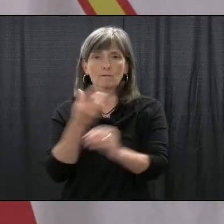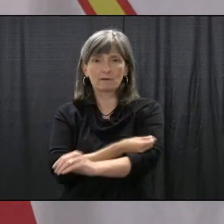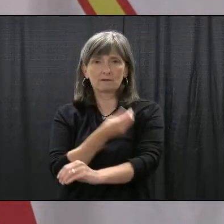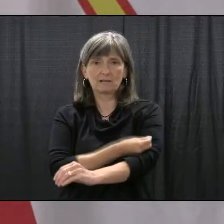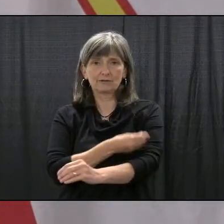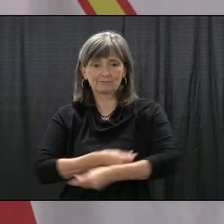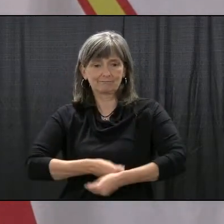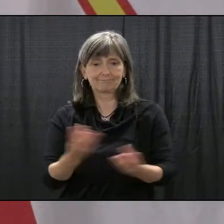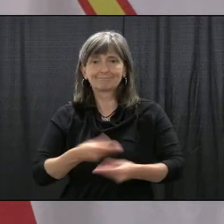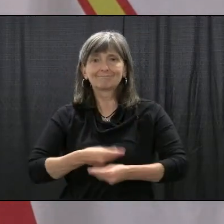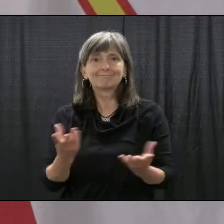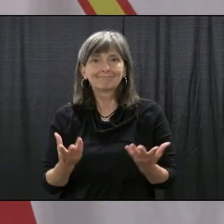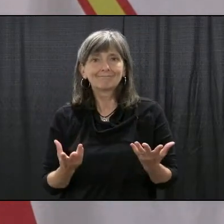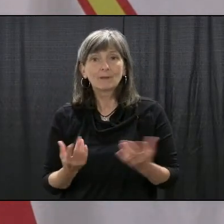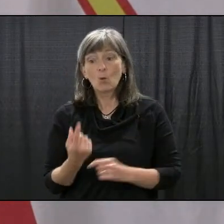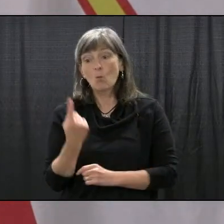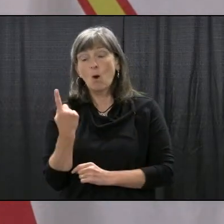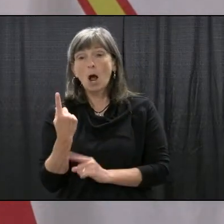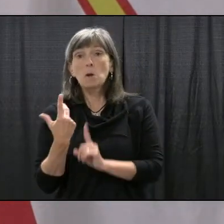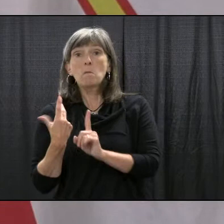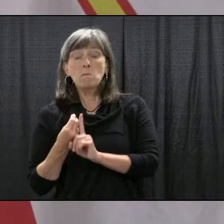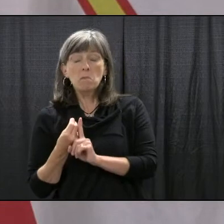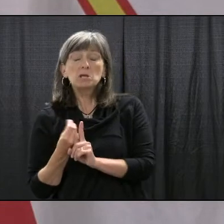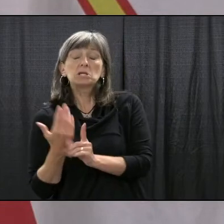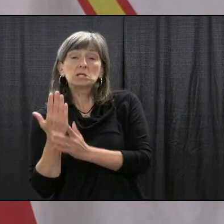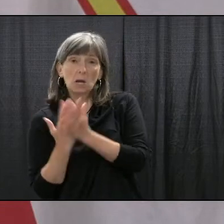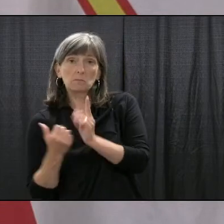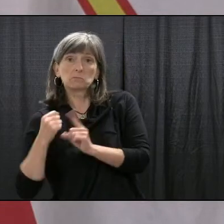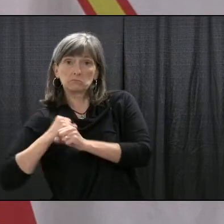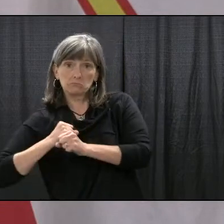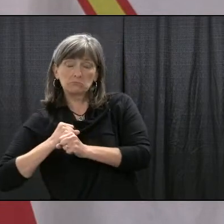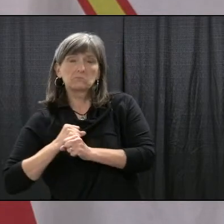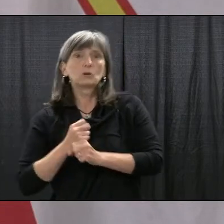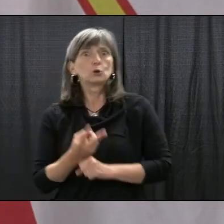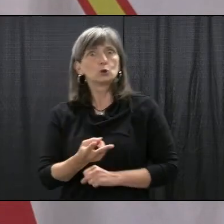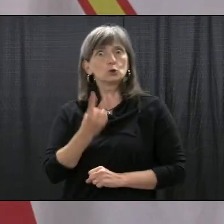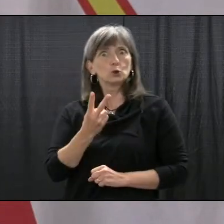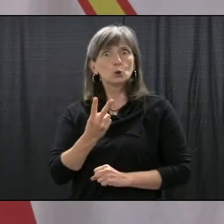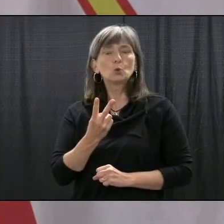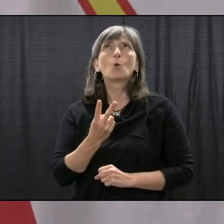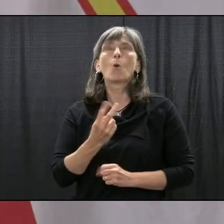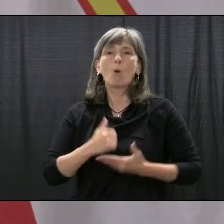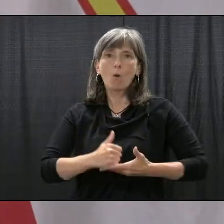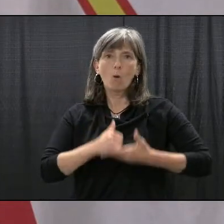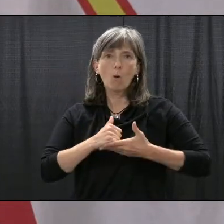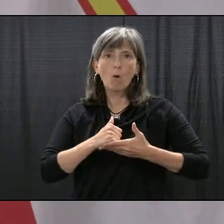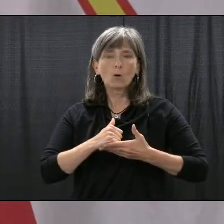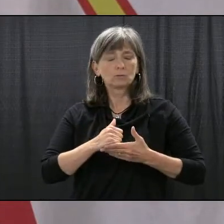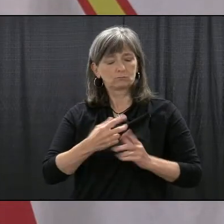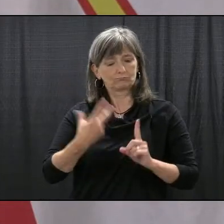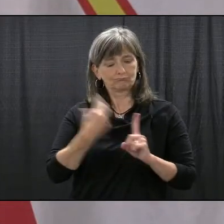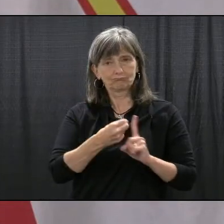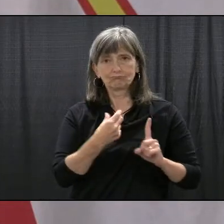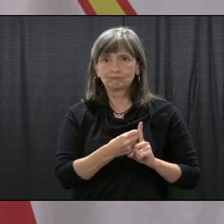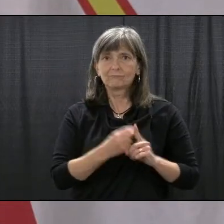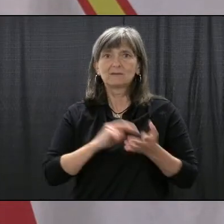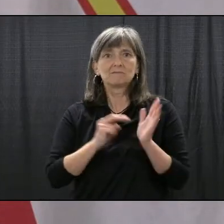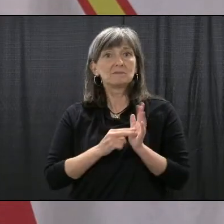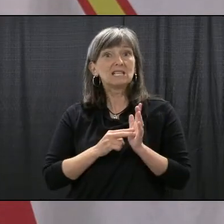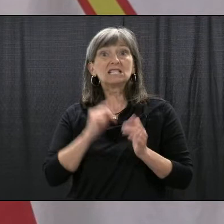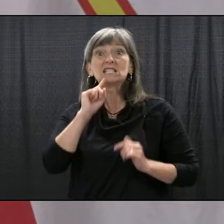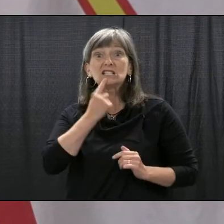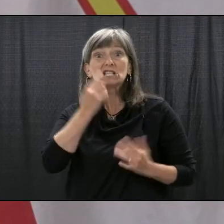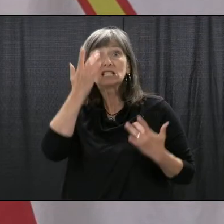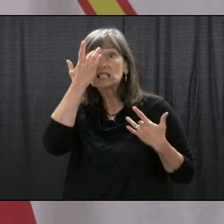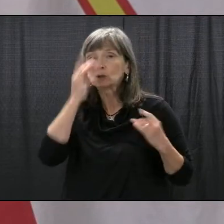1 dose offers some protection, but 2 doses provides the best protection by significantly reducing the risk of severe illness, hospitalization, and